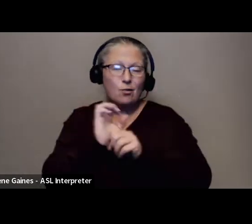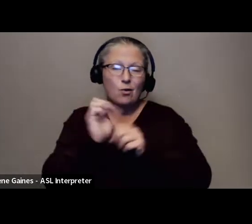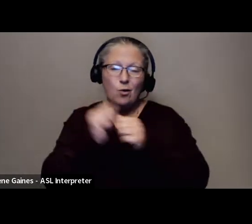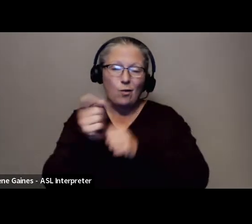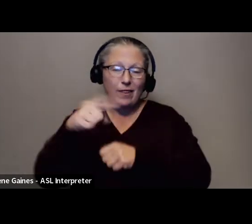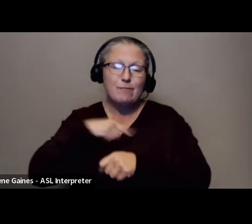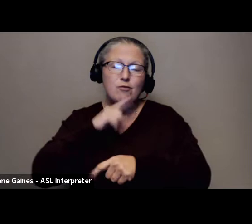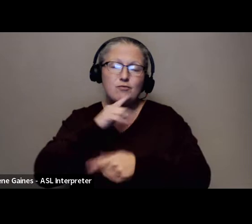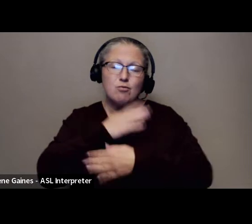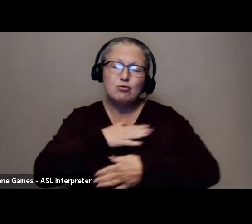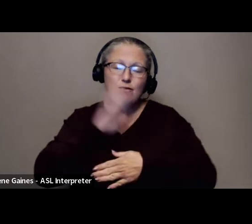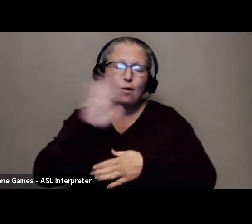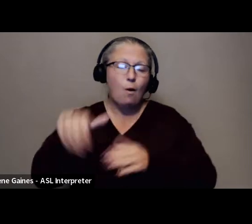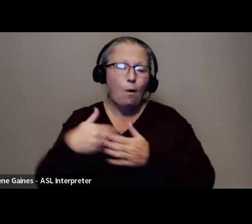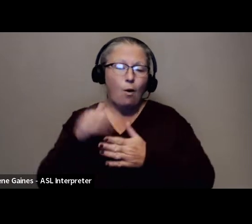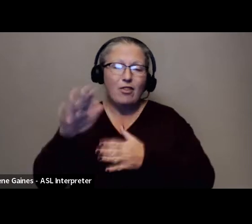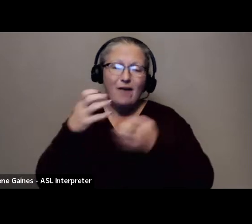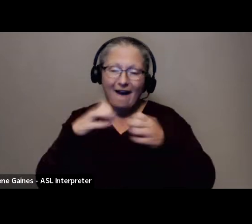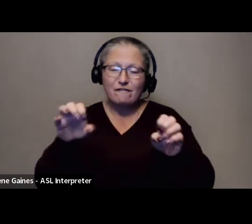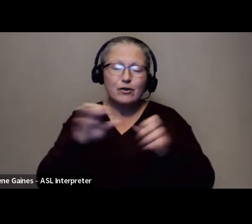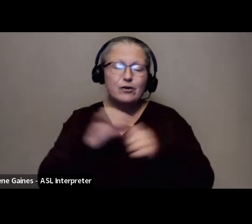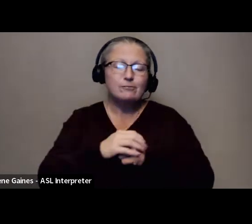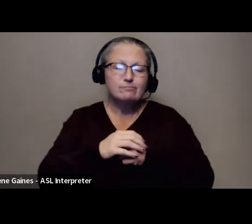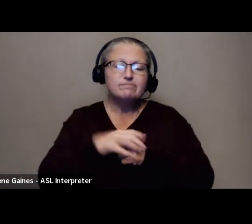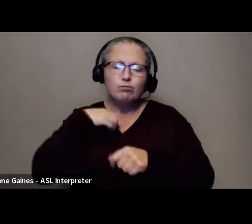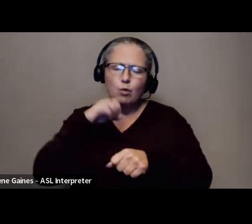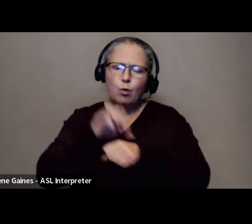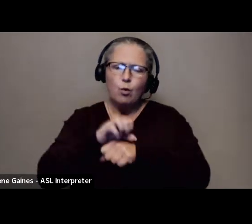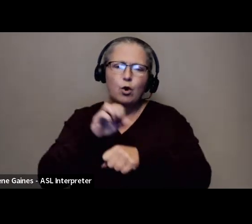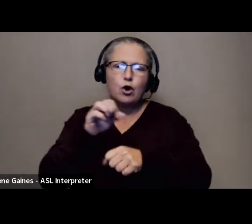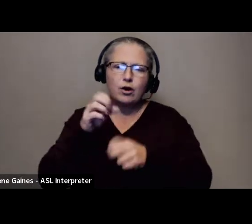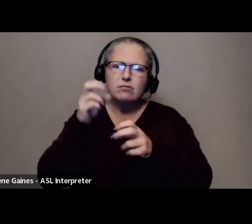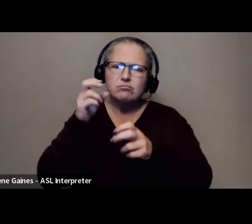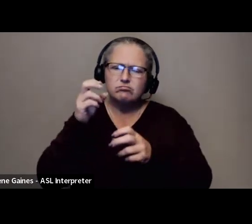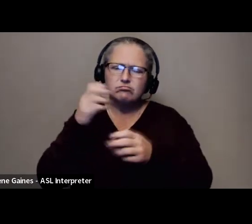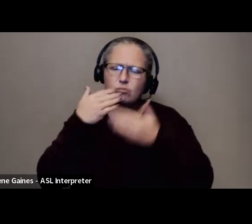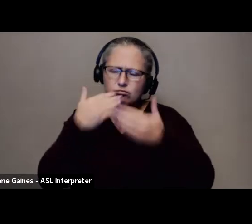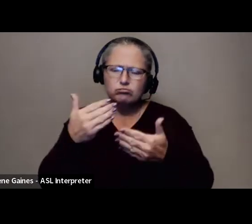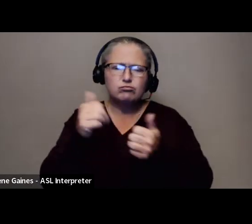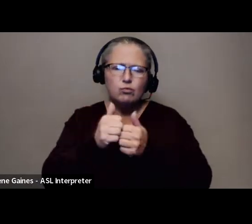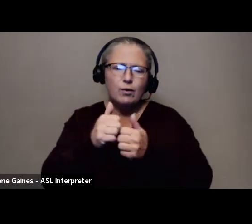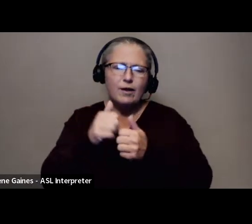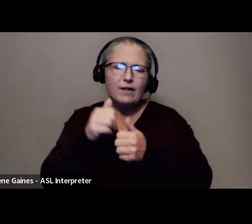really appreciate all their extra effort. So we're working very well with